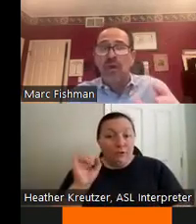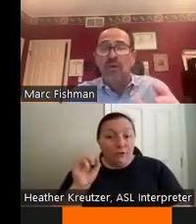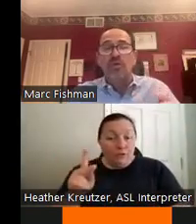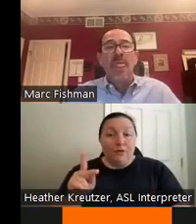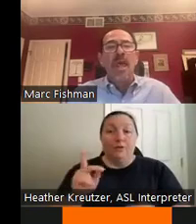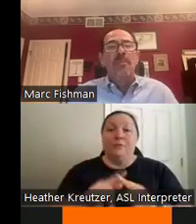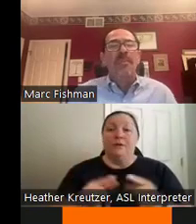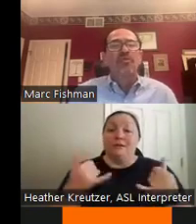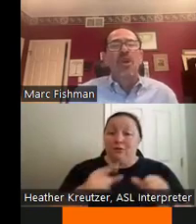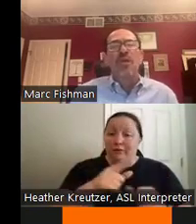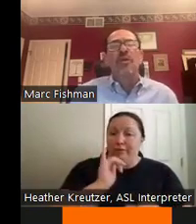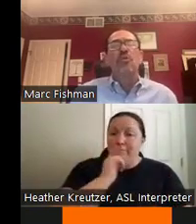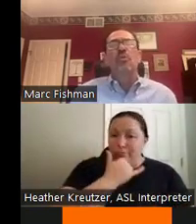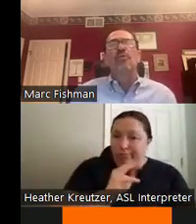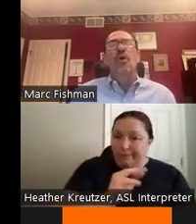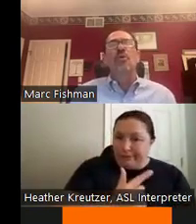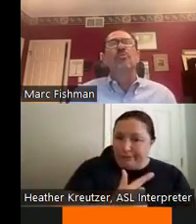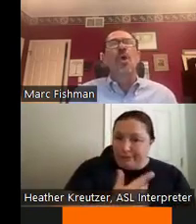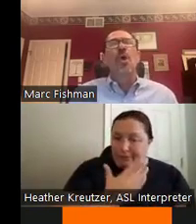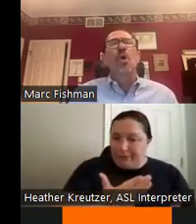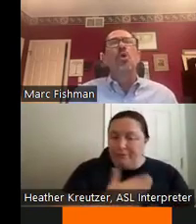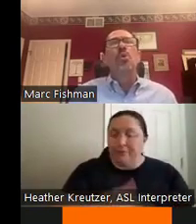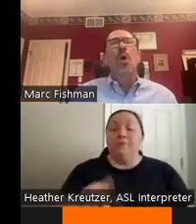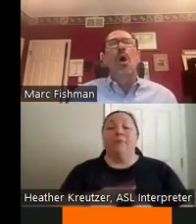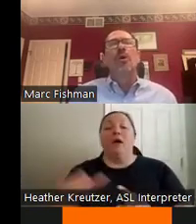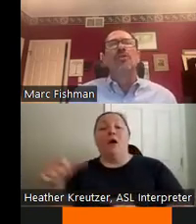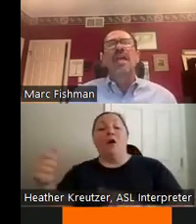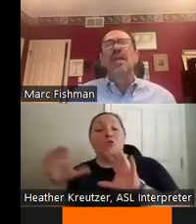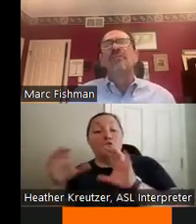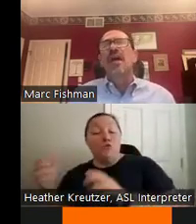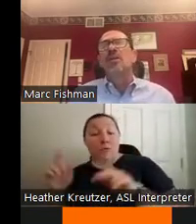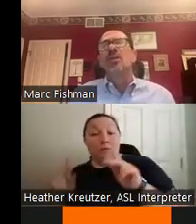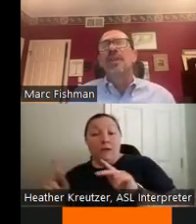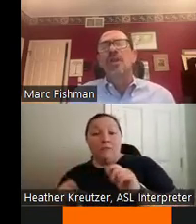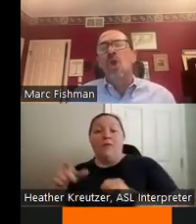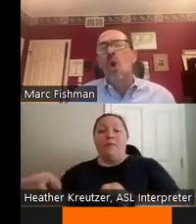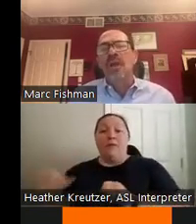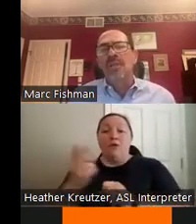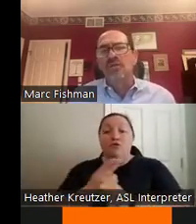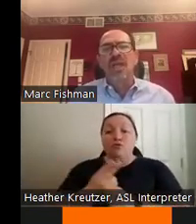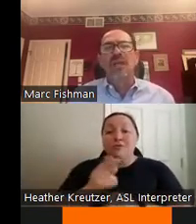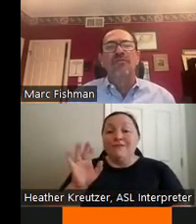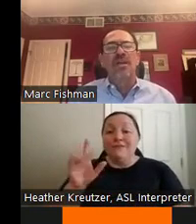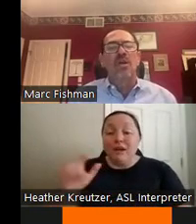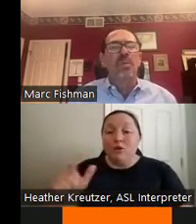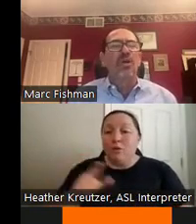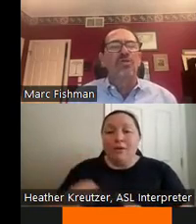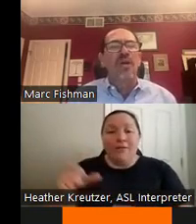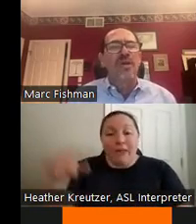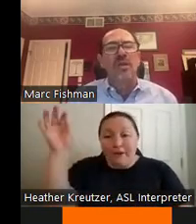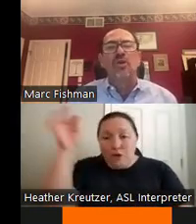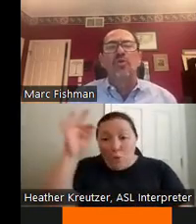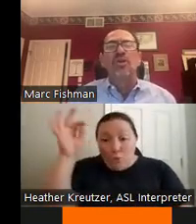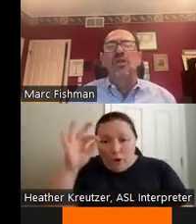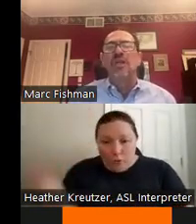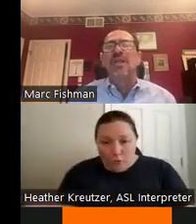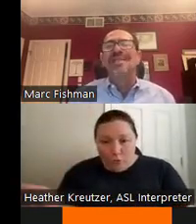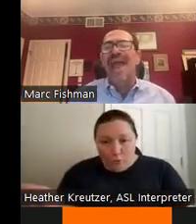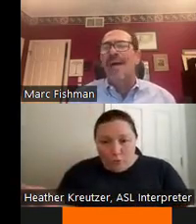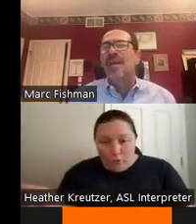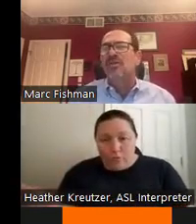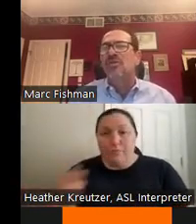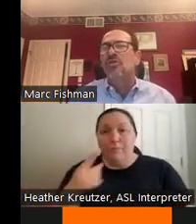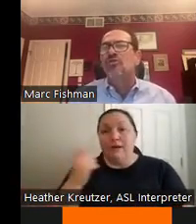make dosing errors. But there's another group of folks who are taking fentanyl not knowing they're taking fentanyl, because fentanyl